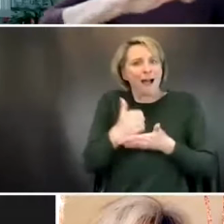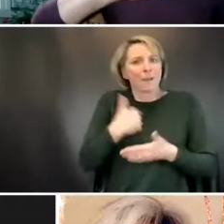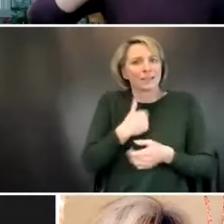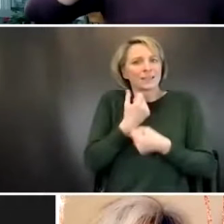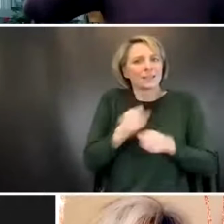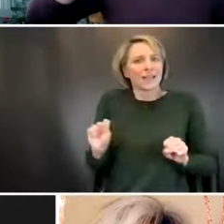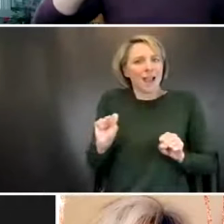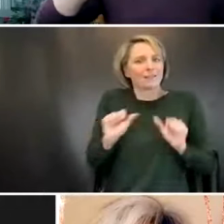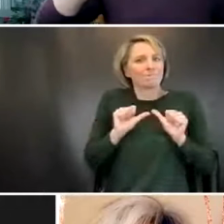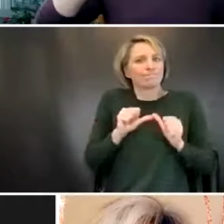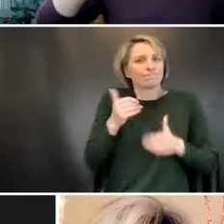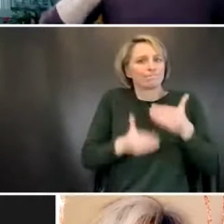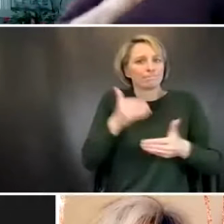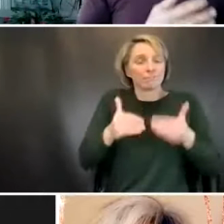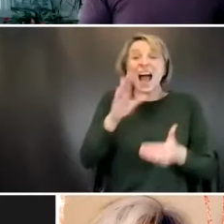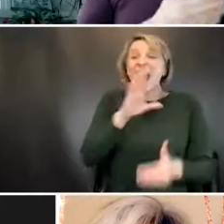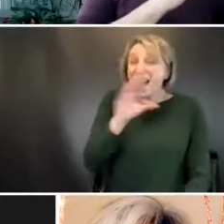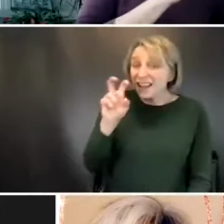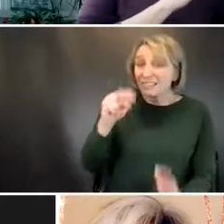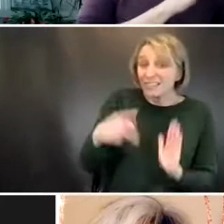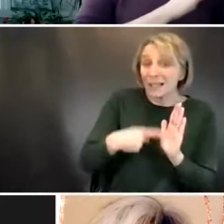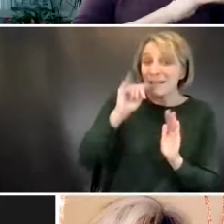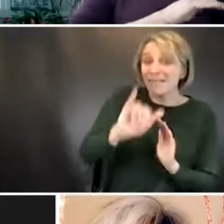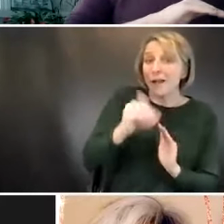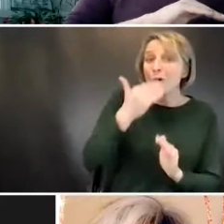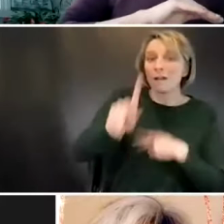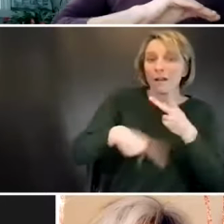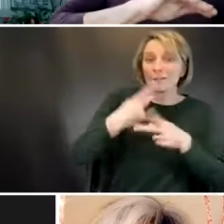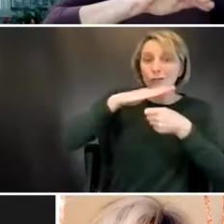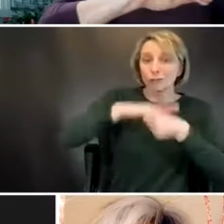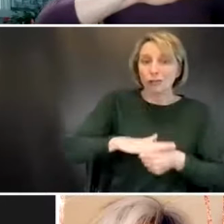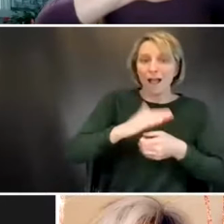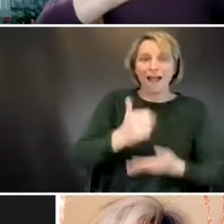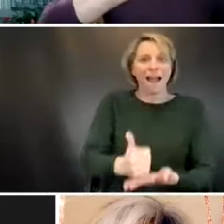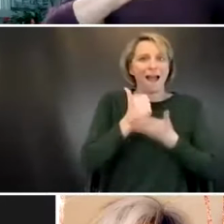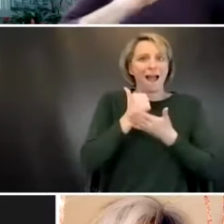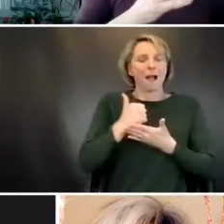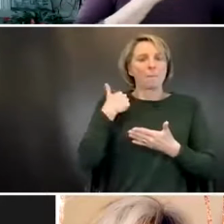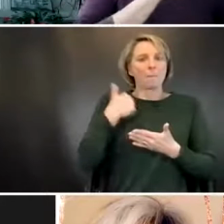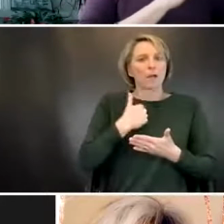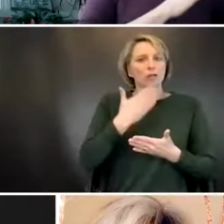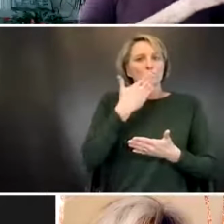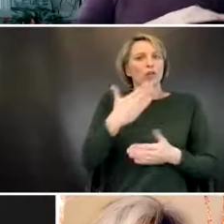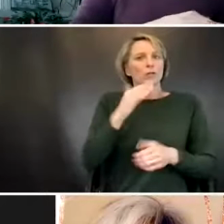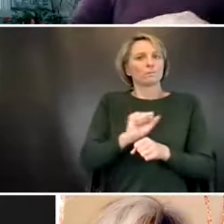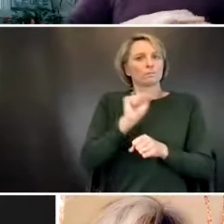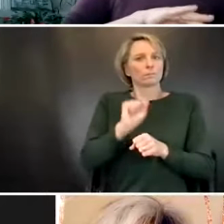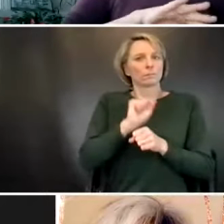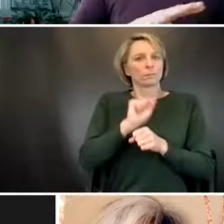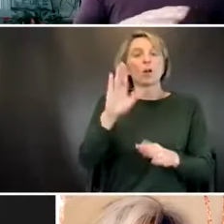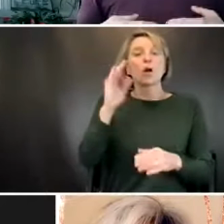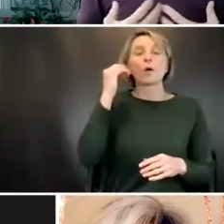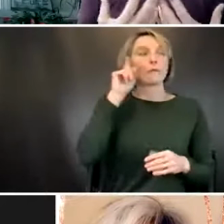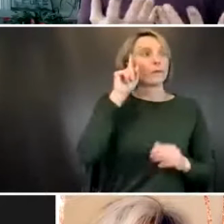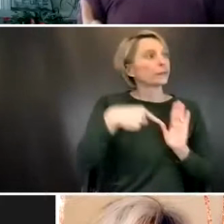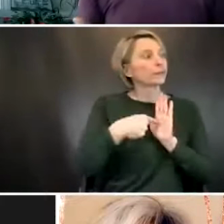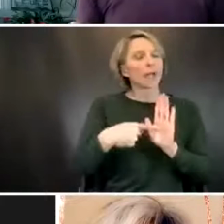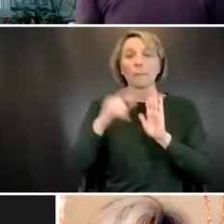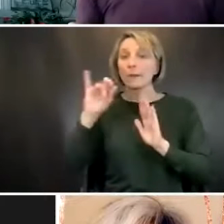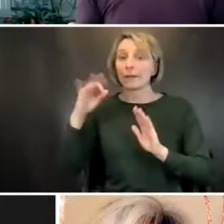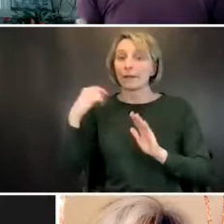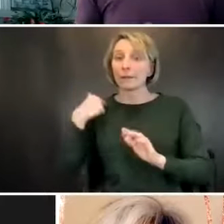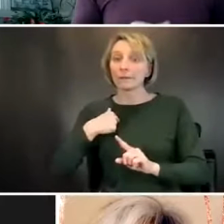actually increases our performance. And so the stress response in front of that lion, or the stress response to a